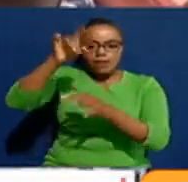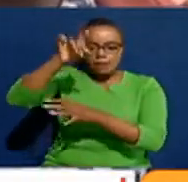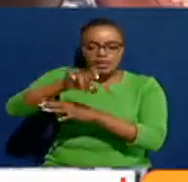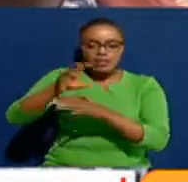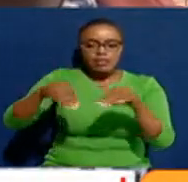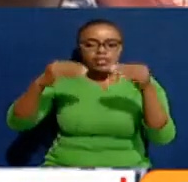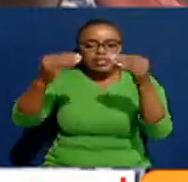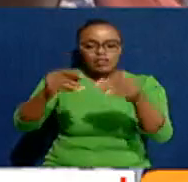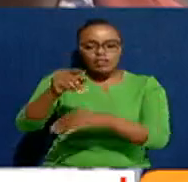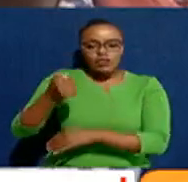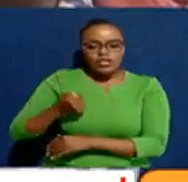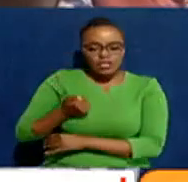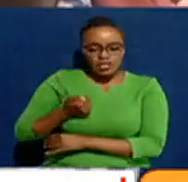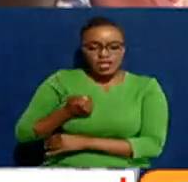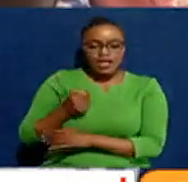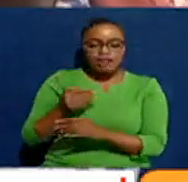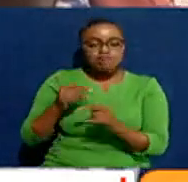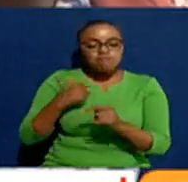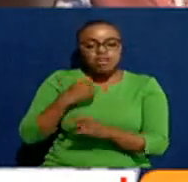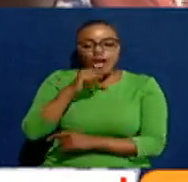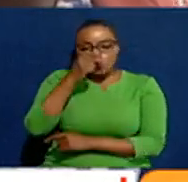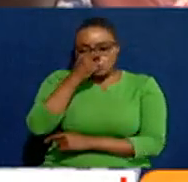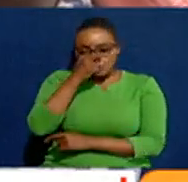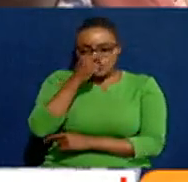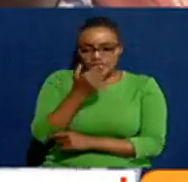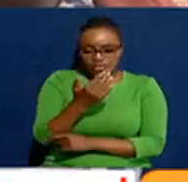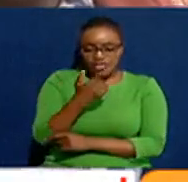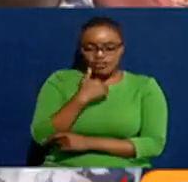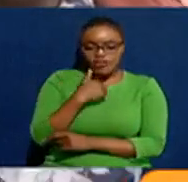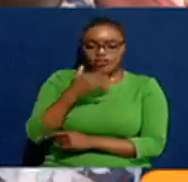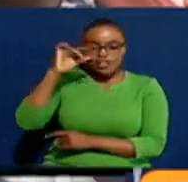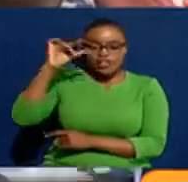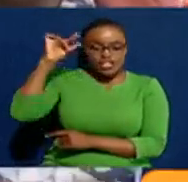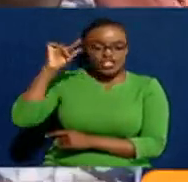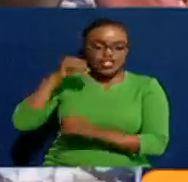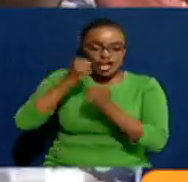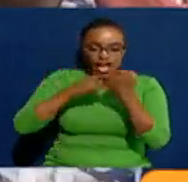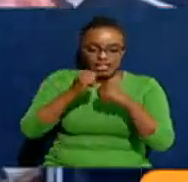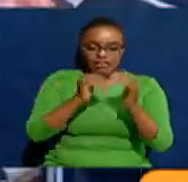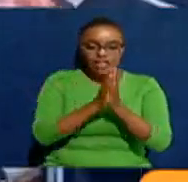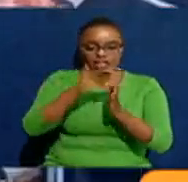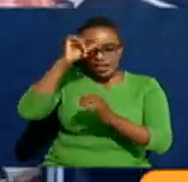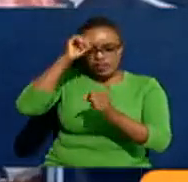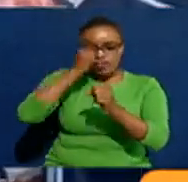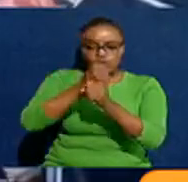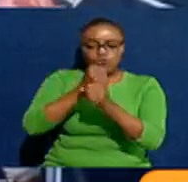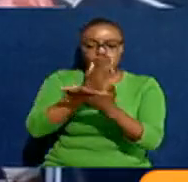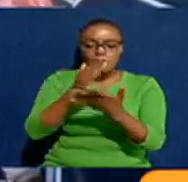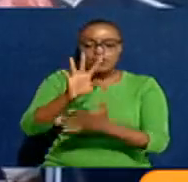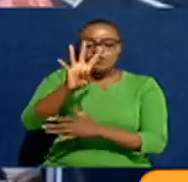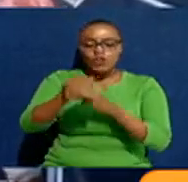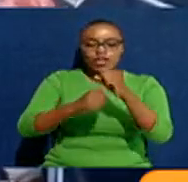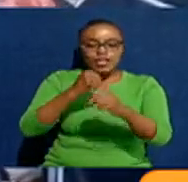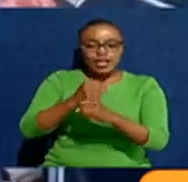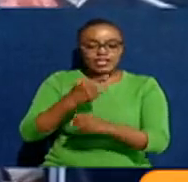prevail for this girl. How I wish all the gender activists, the government, can do something. Those 4 years, we